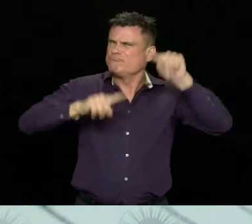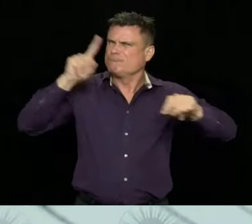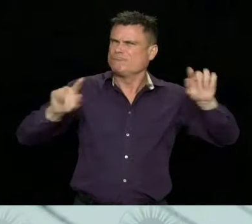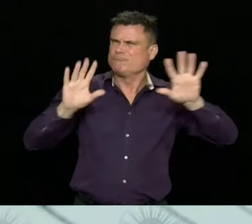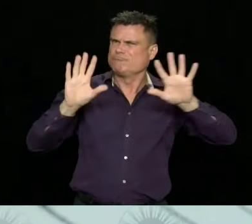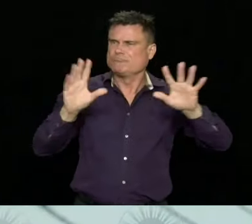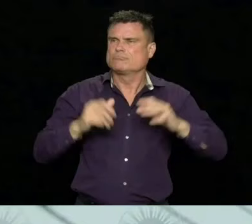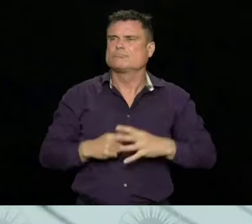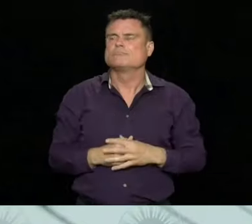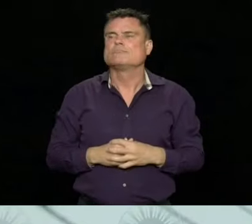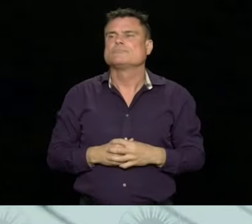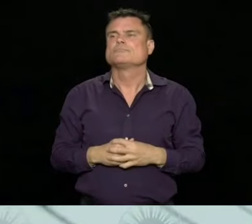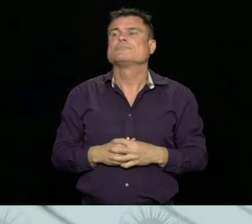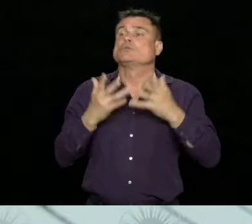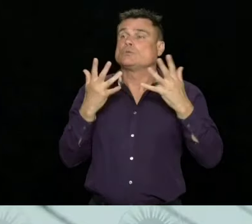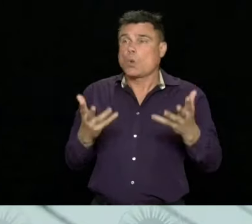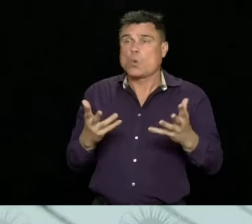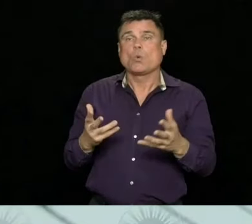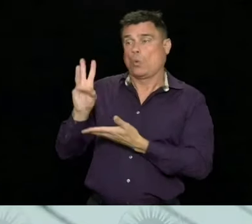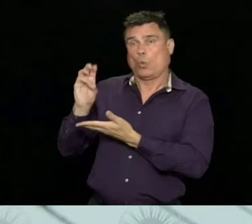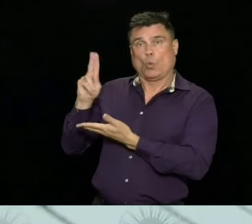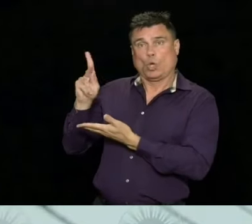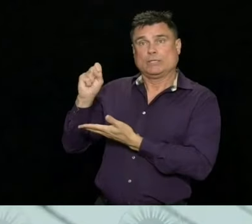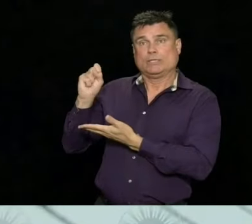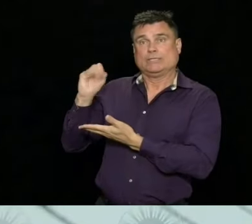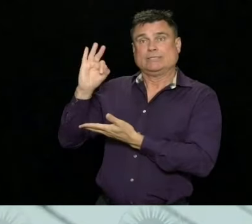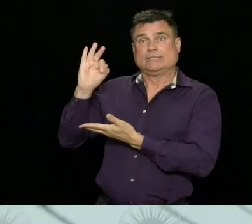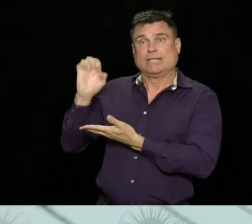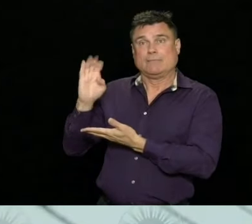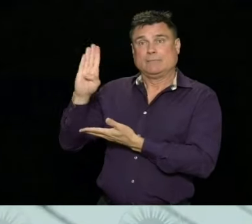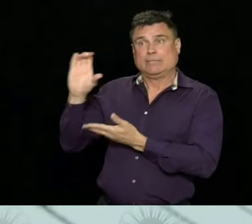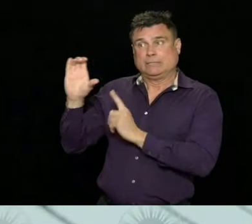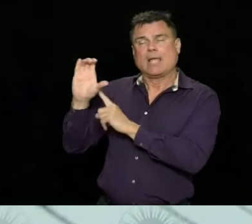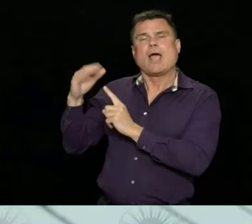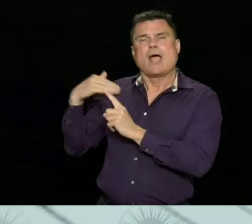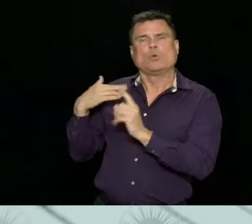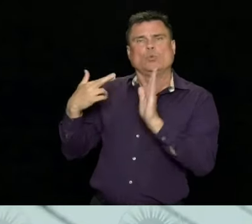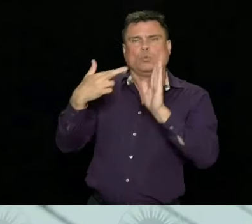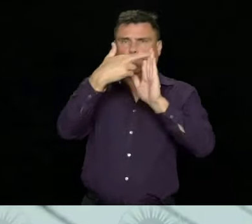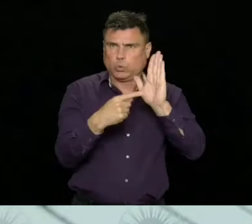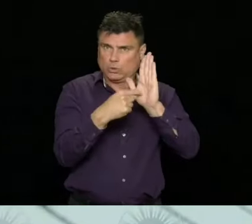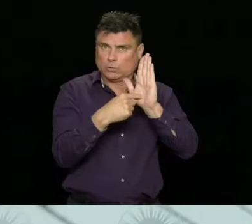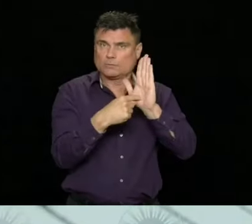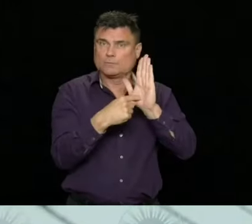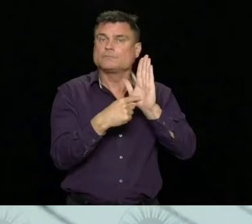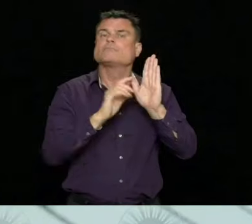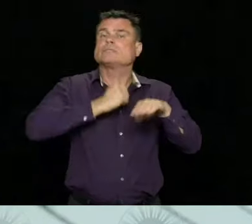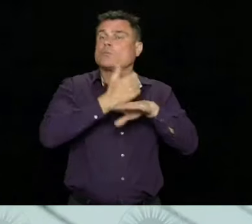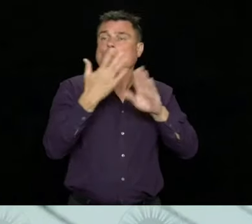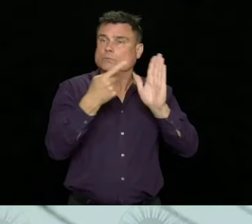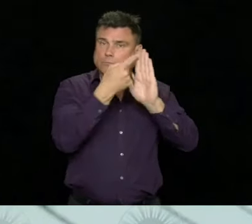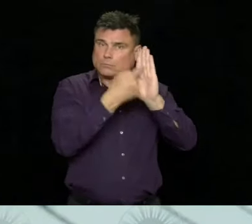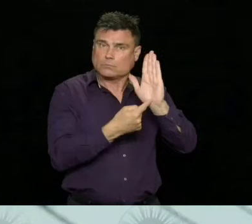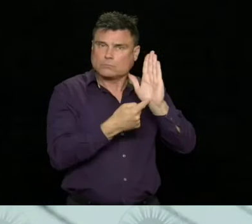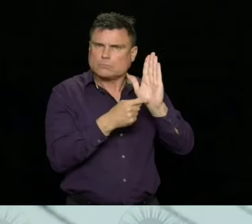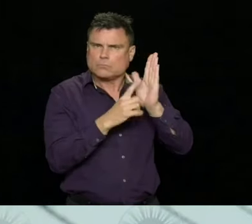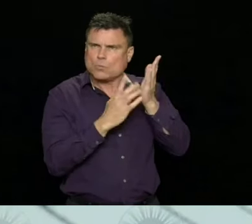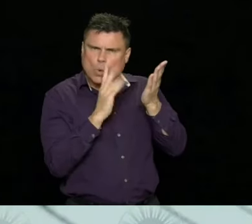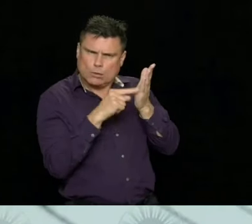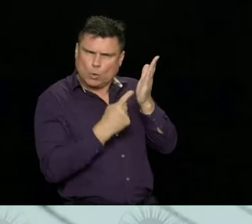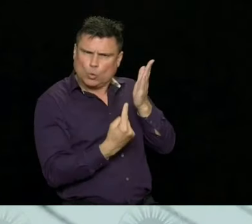with these guidelines, also have established what we call them a reviewing and inspection regime. So they will be